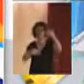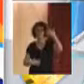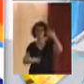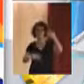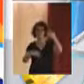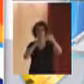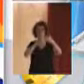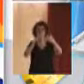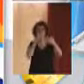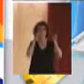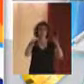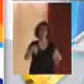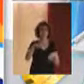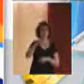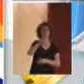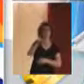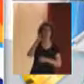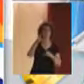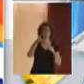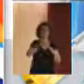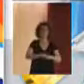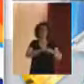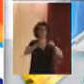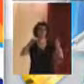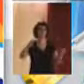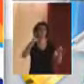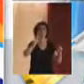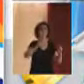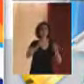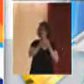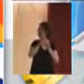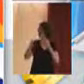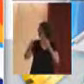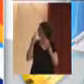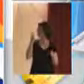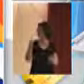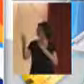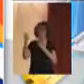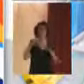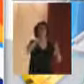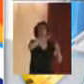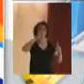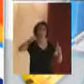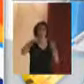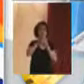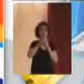for that category. And if you click on the link, you can see the progress